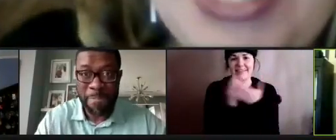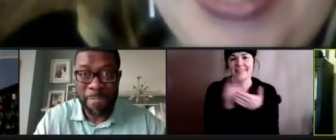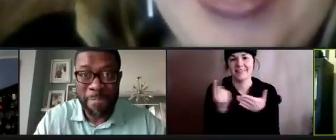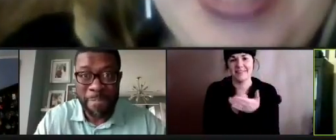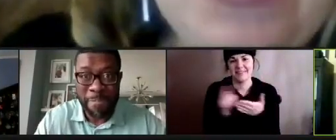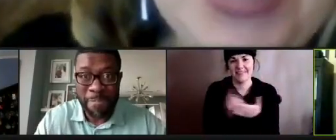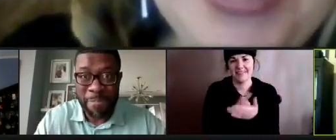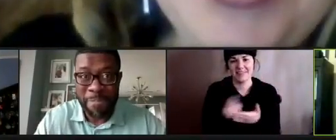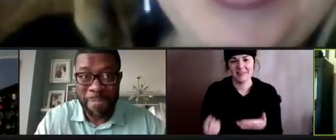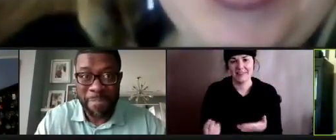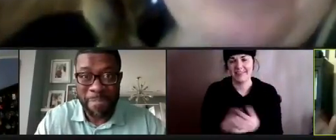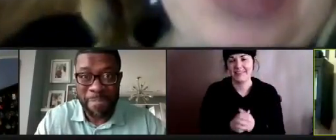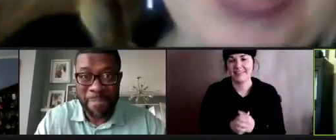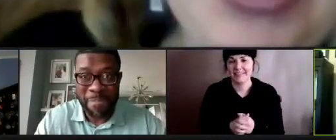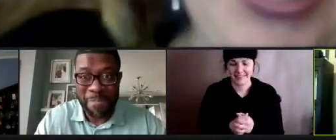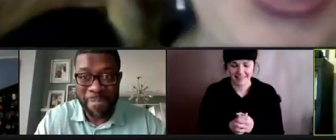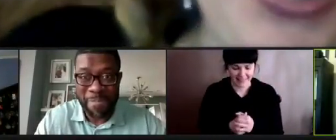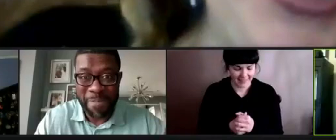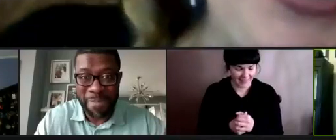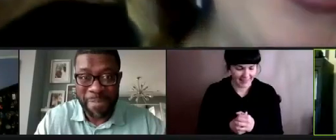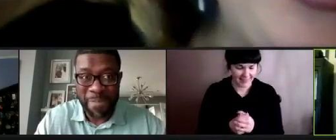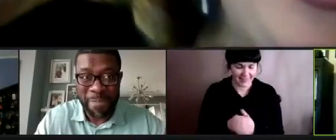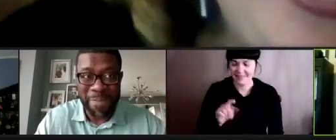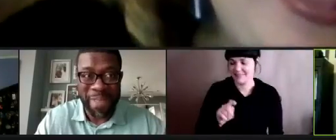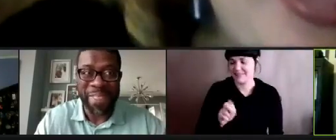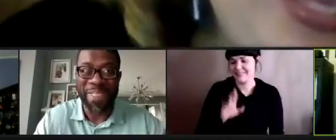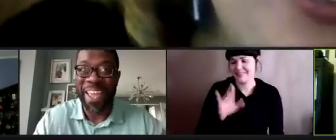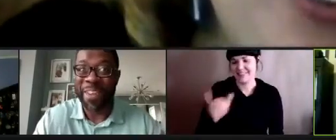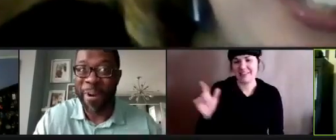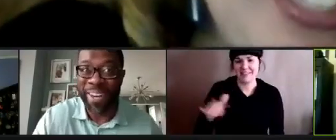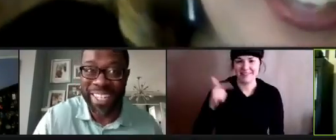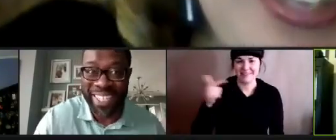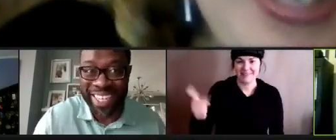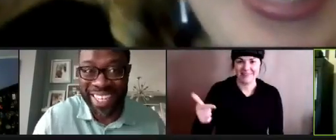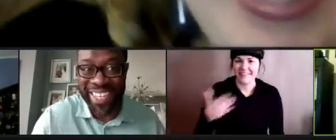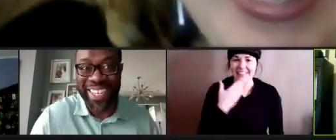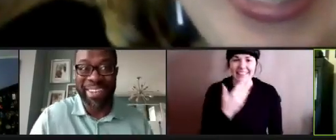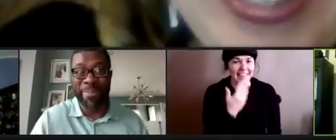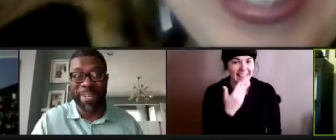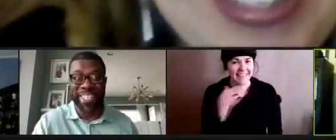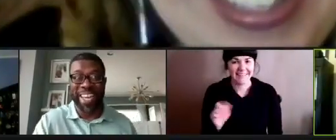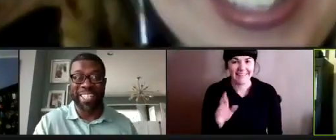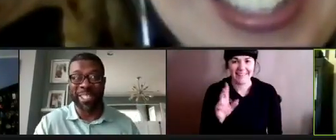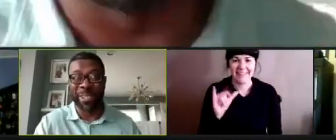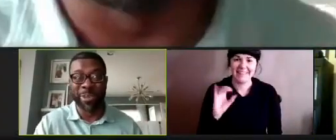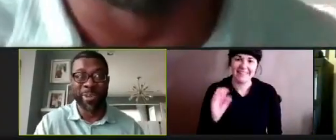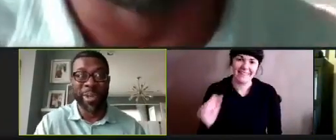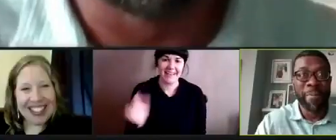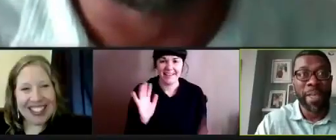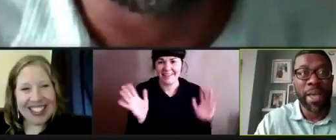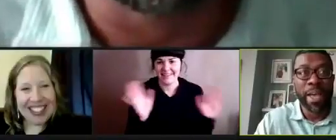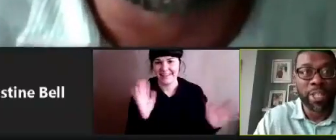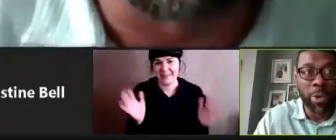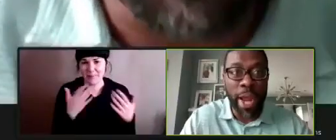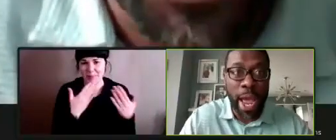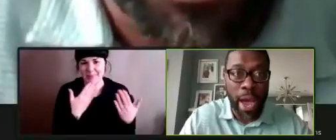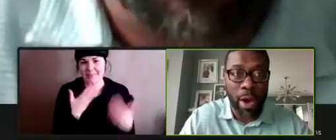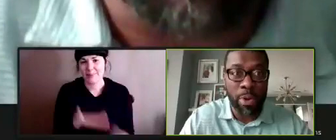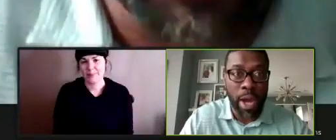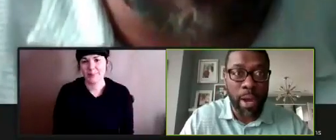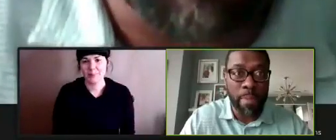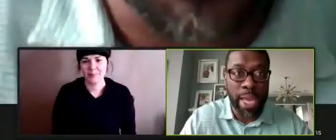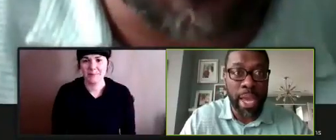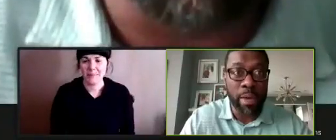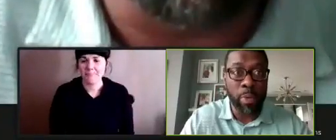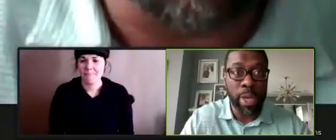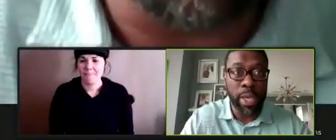So Terry, I'm gonna kick it back to you. Thank you, Arlisa. Appreciate you. So